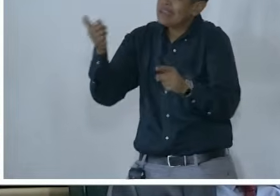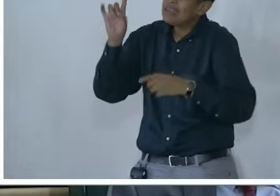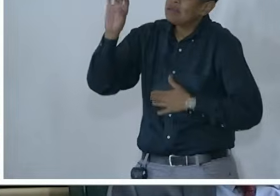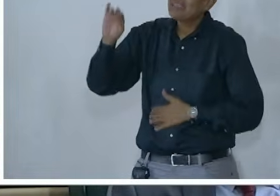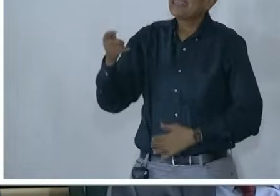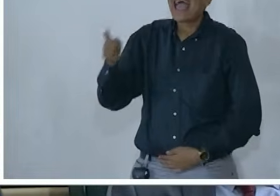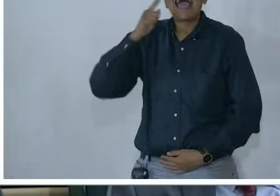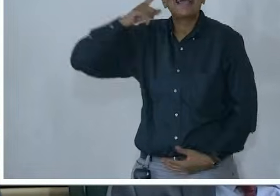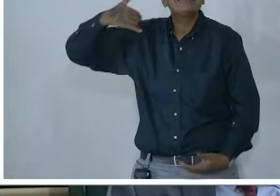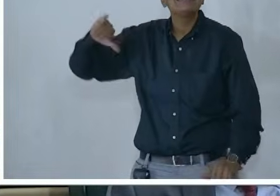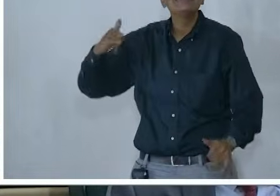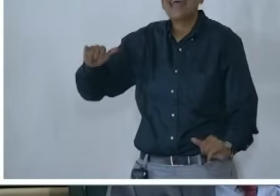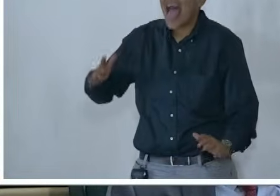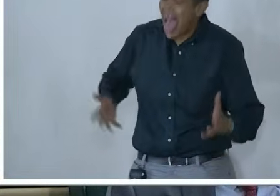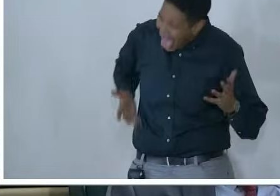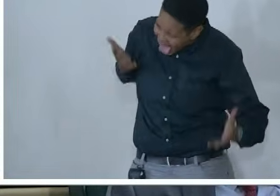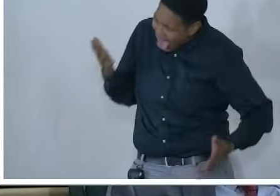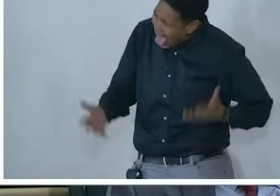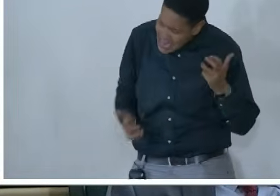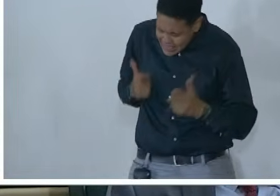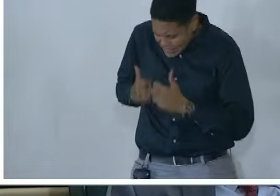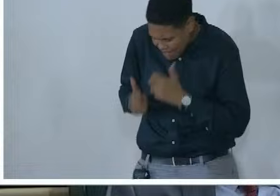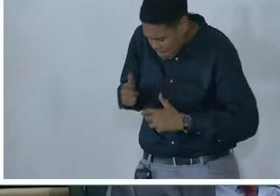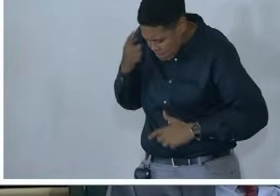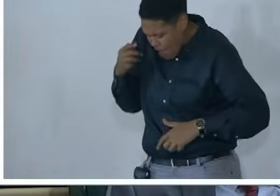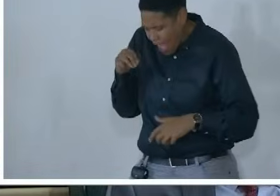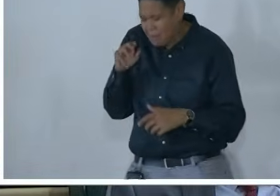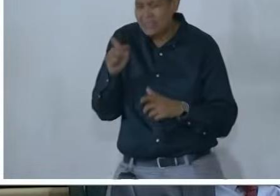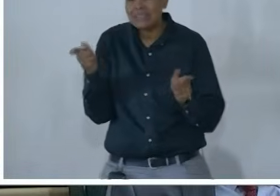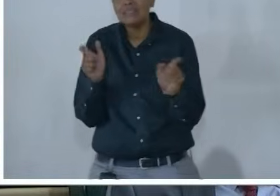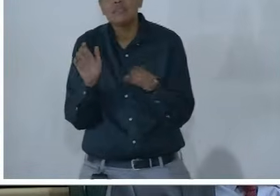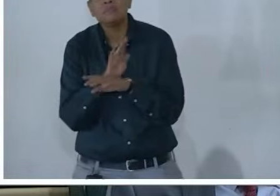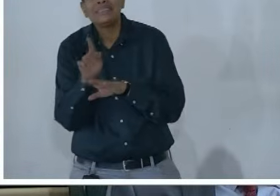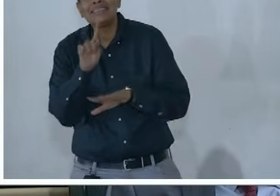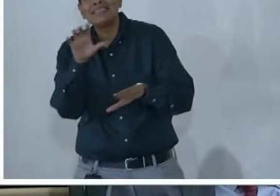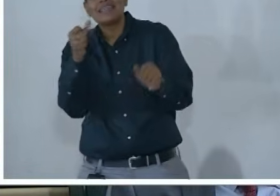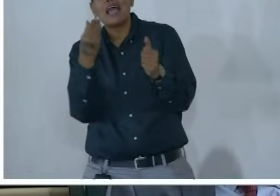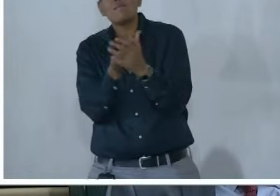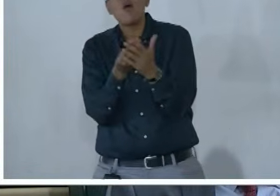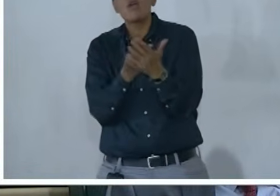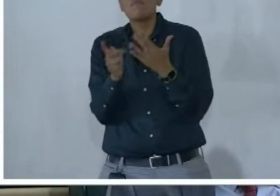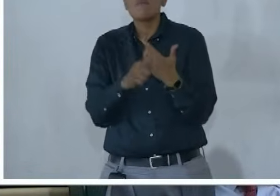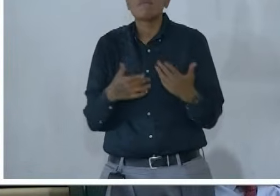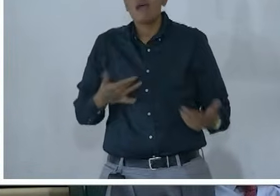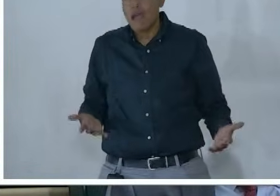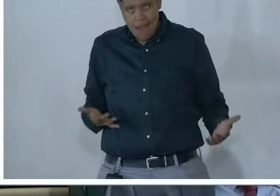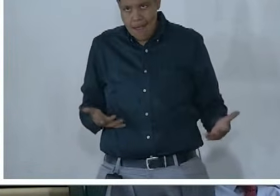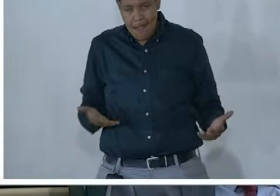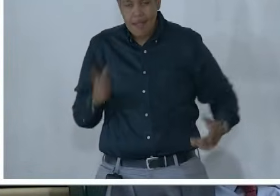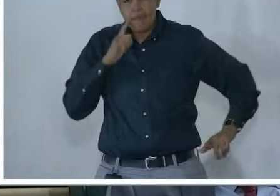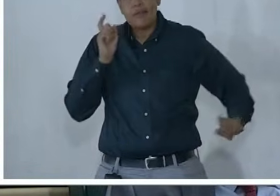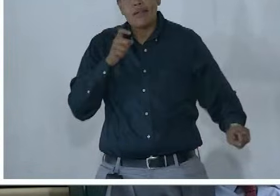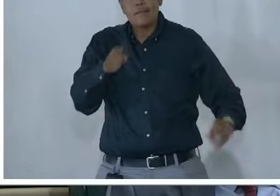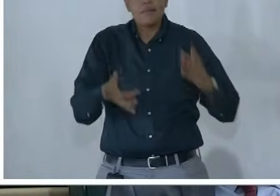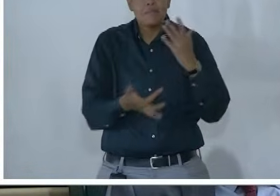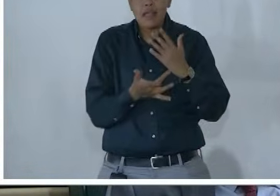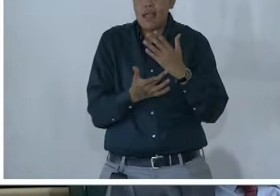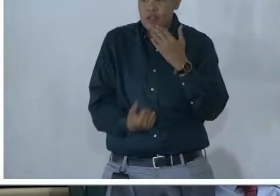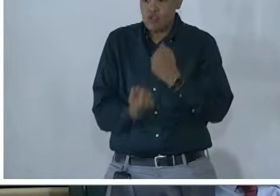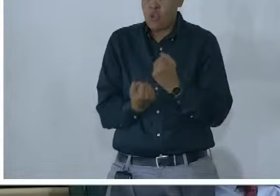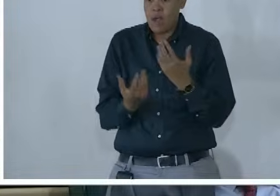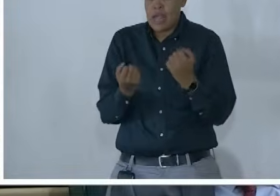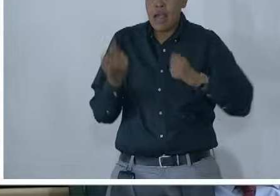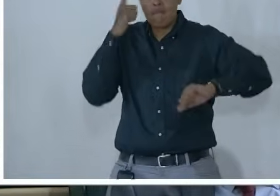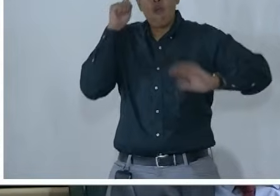is still too difficult for MSMEs to access these programs, which give them the technical assistance,